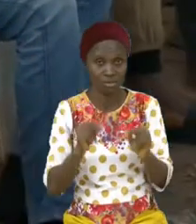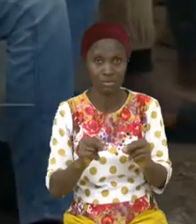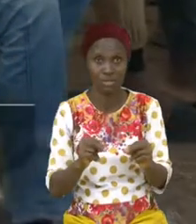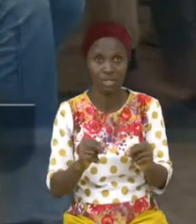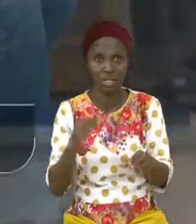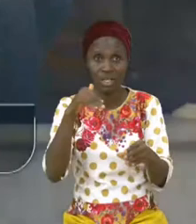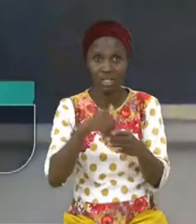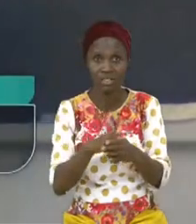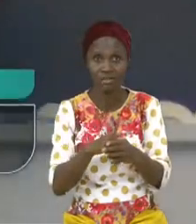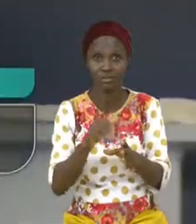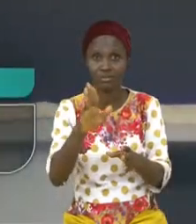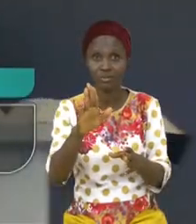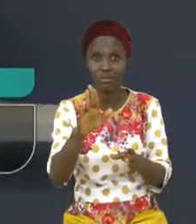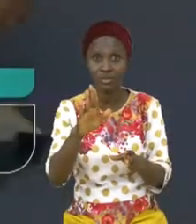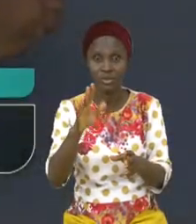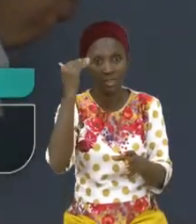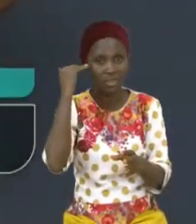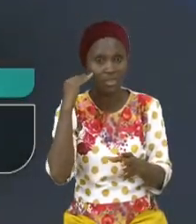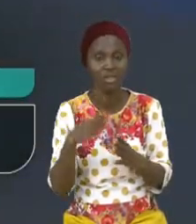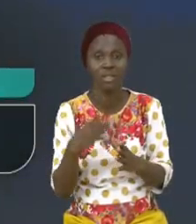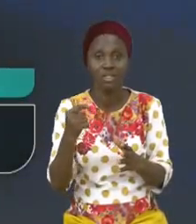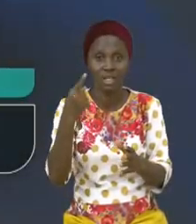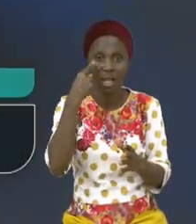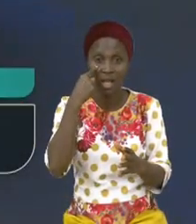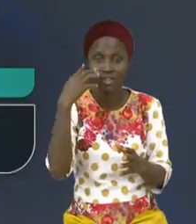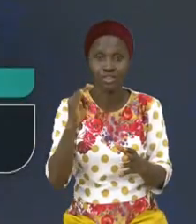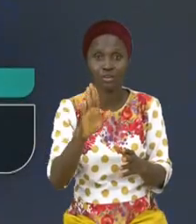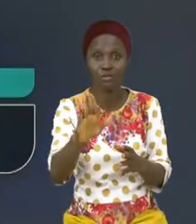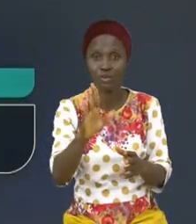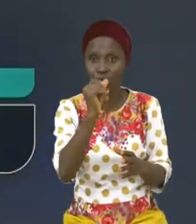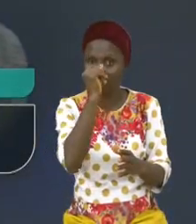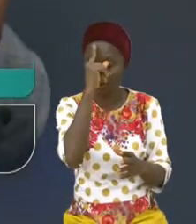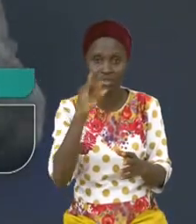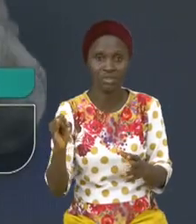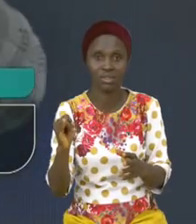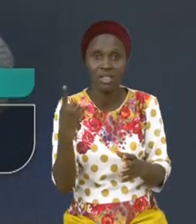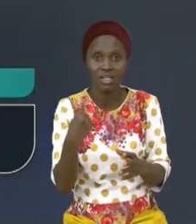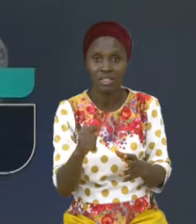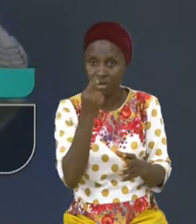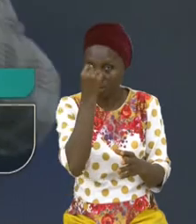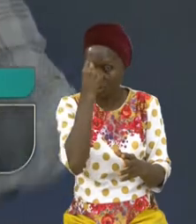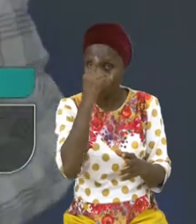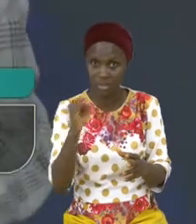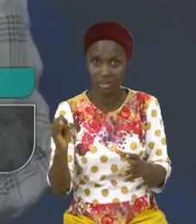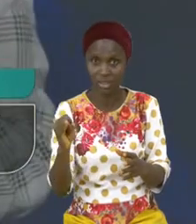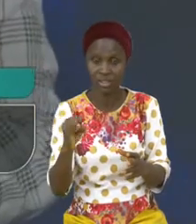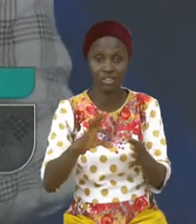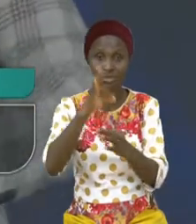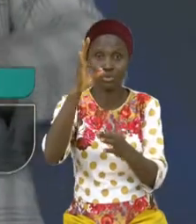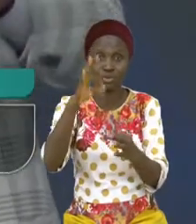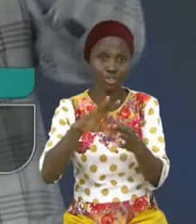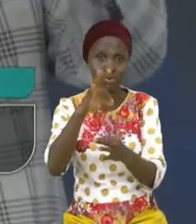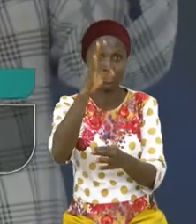head the eyes of your understanding they understanding of spiritual